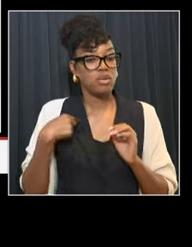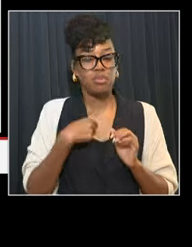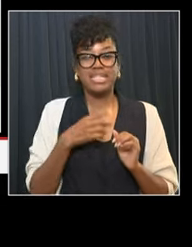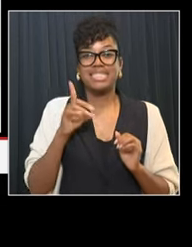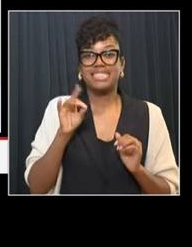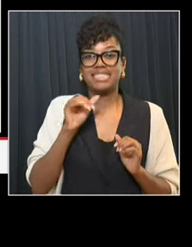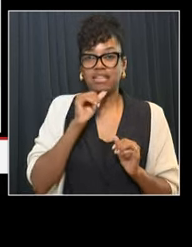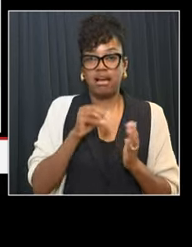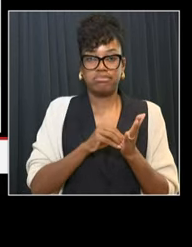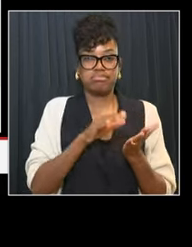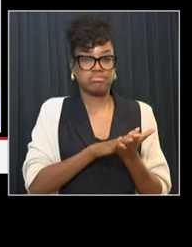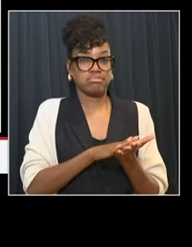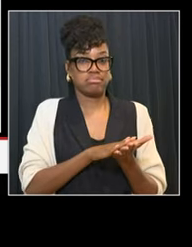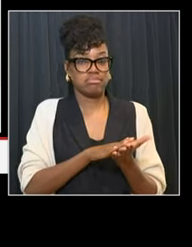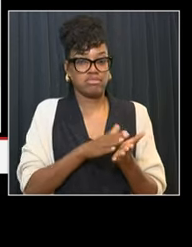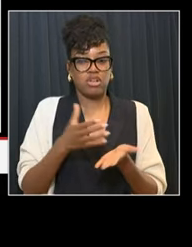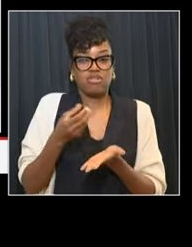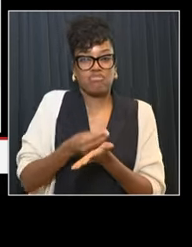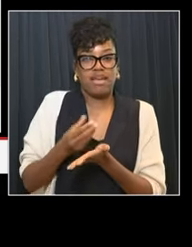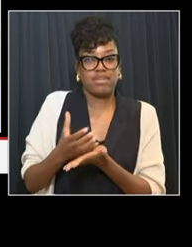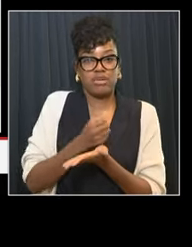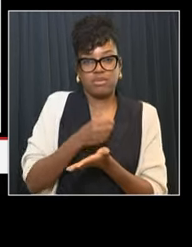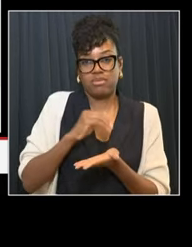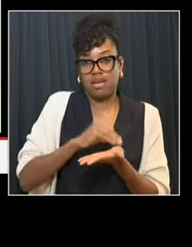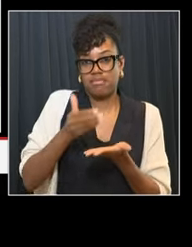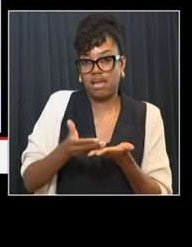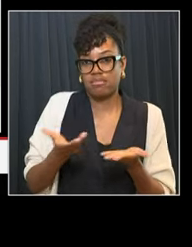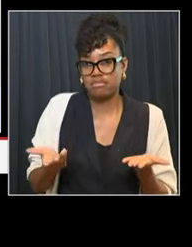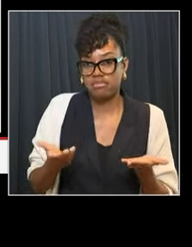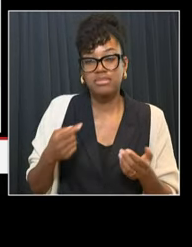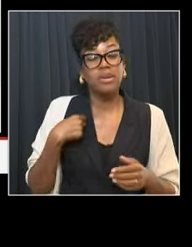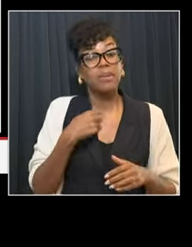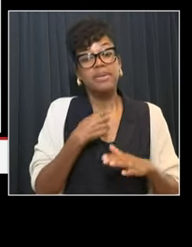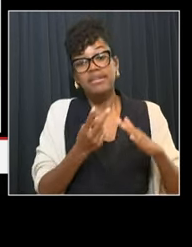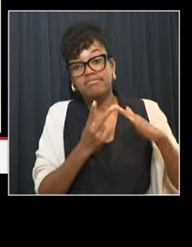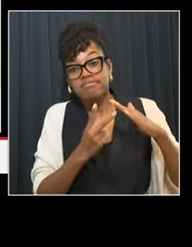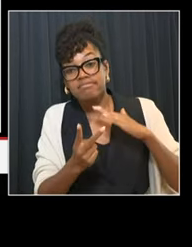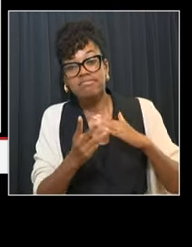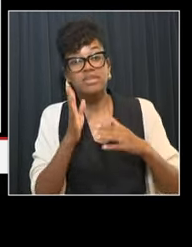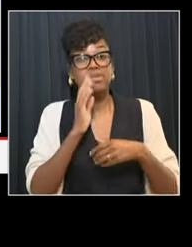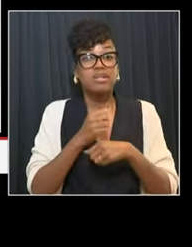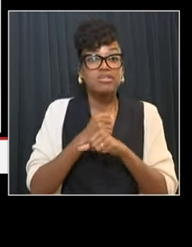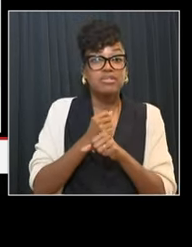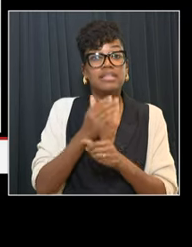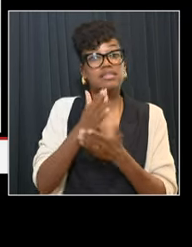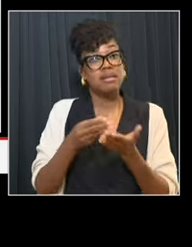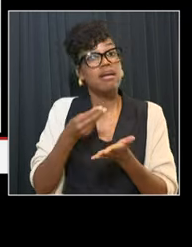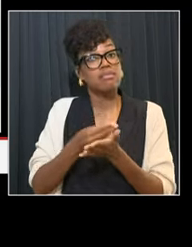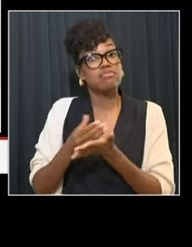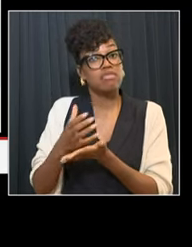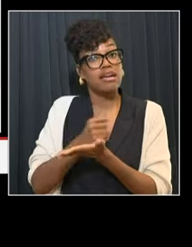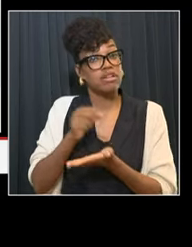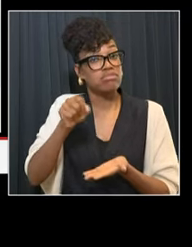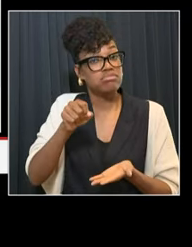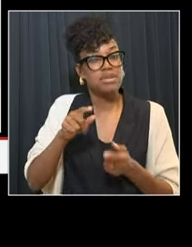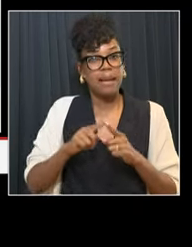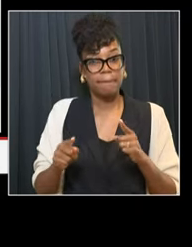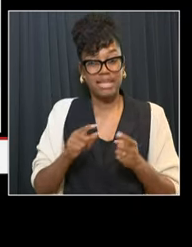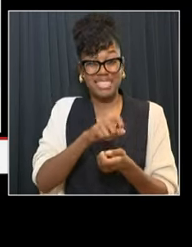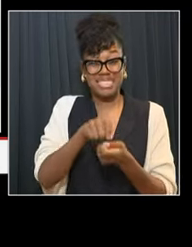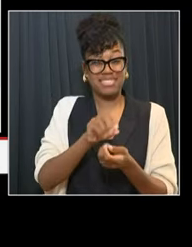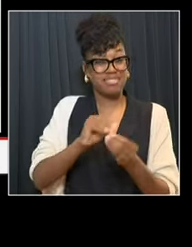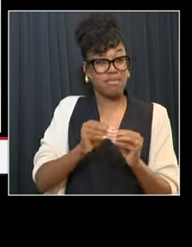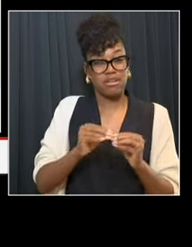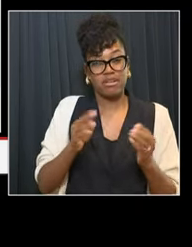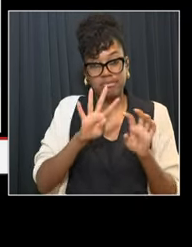here, although, you know, we could argue that we know it's going to generate some, but we don't have a great estimate right